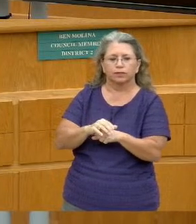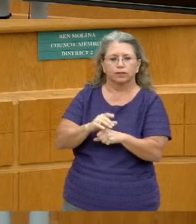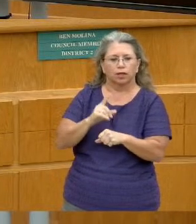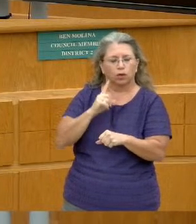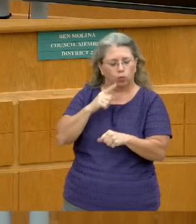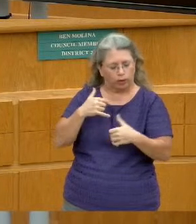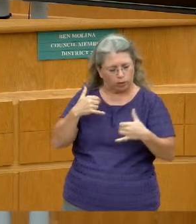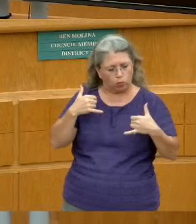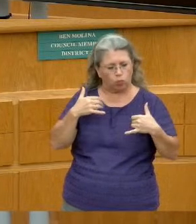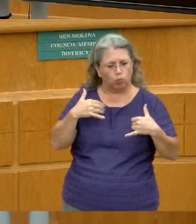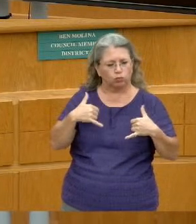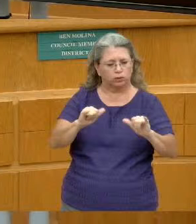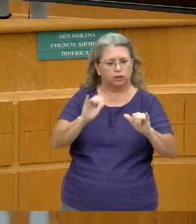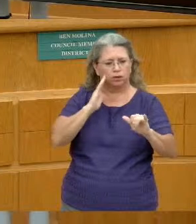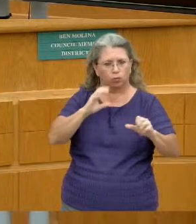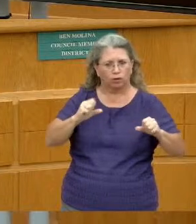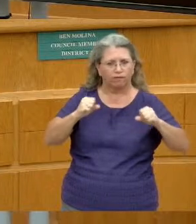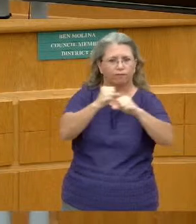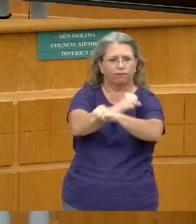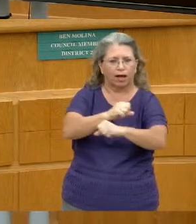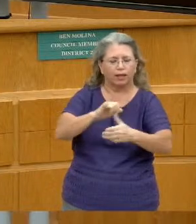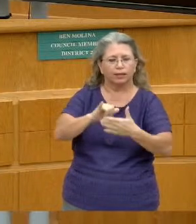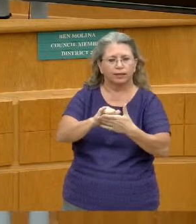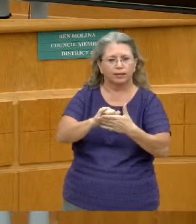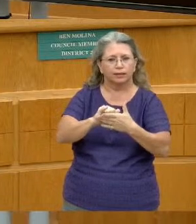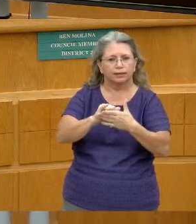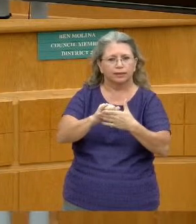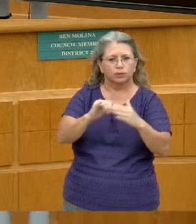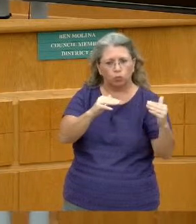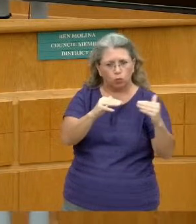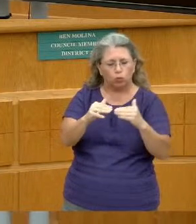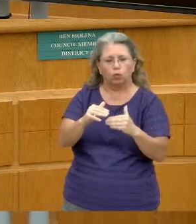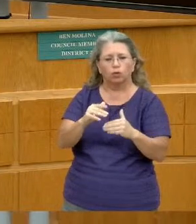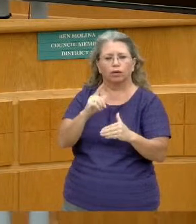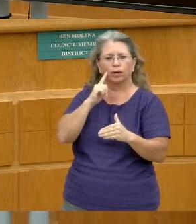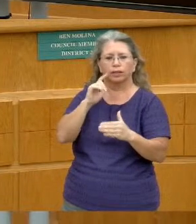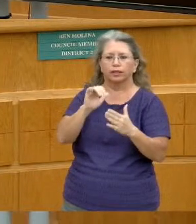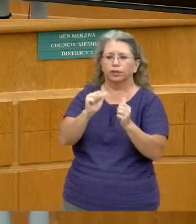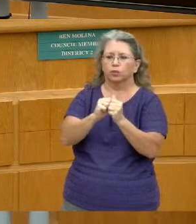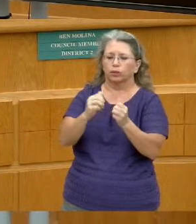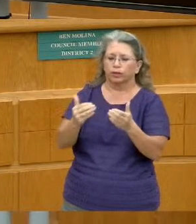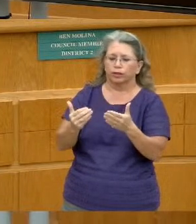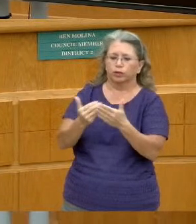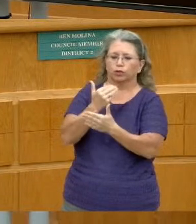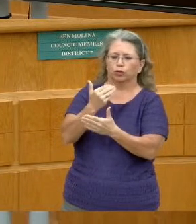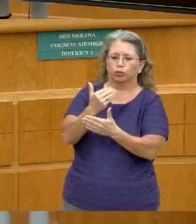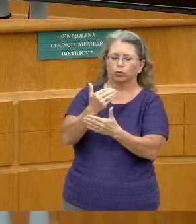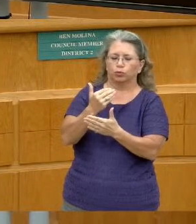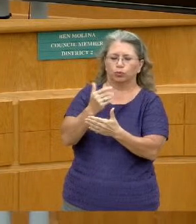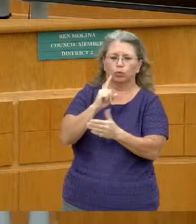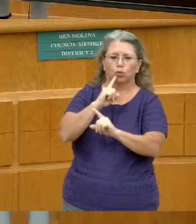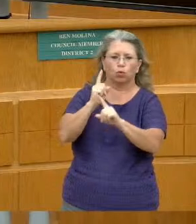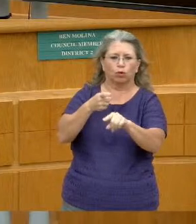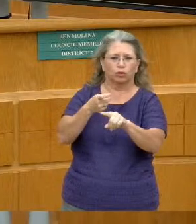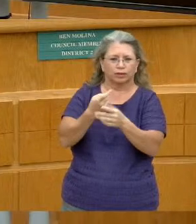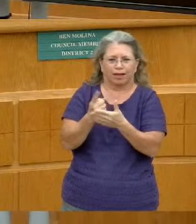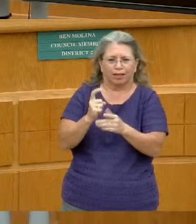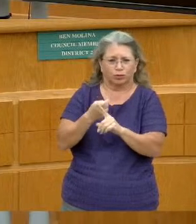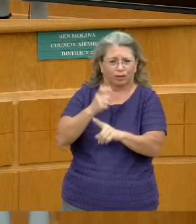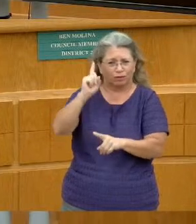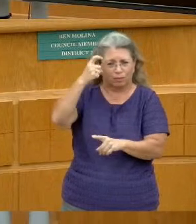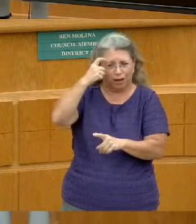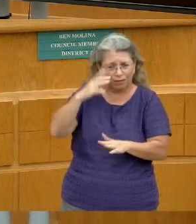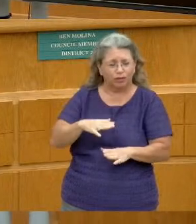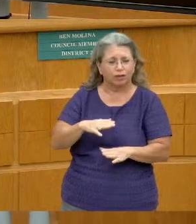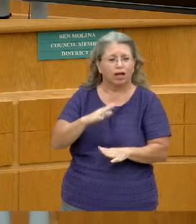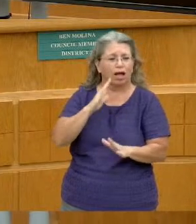fight this battle. And I think with the new implementation of the governor's orders of last week, hopefully, and I'm praying